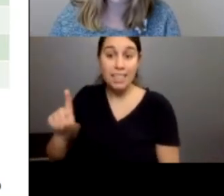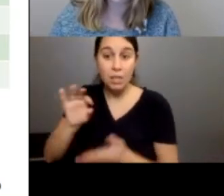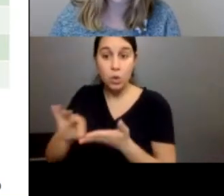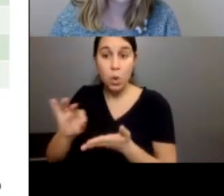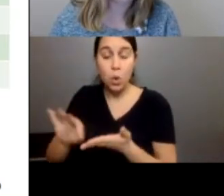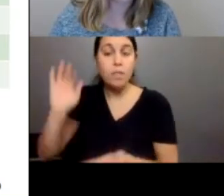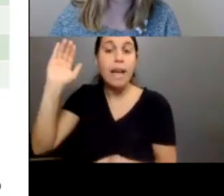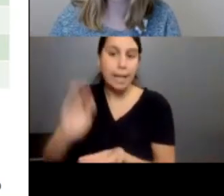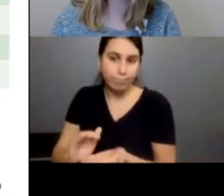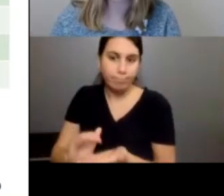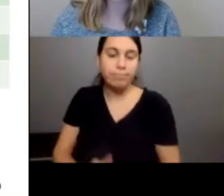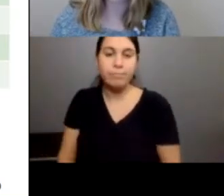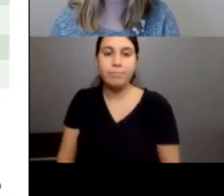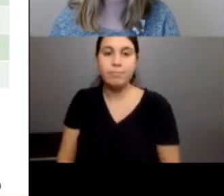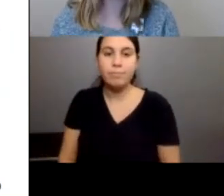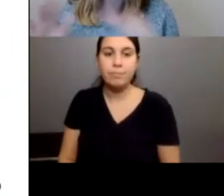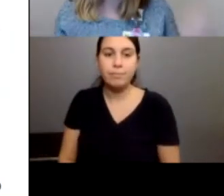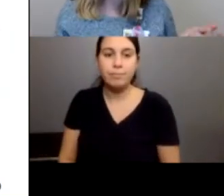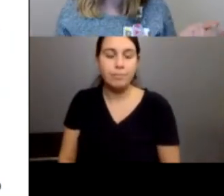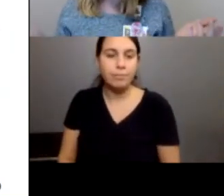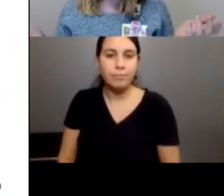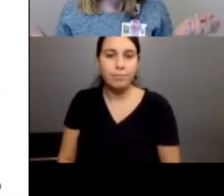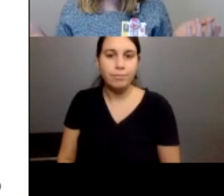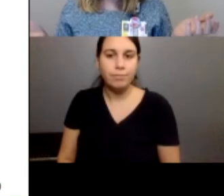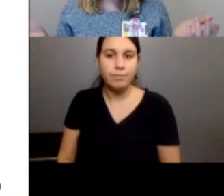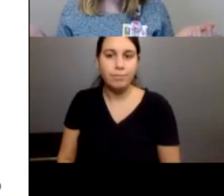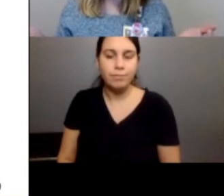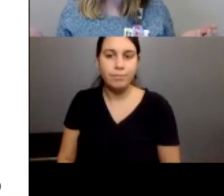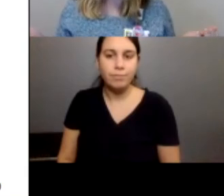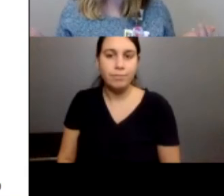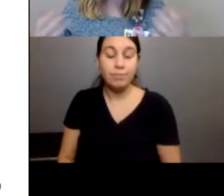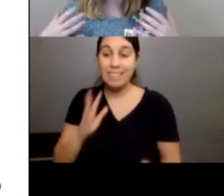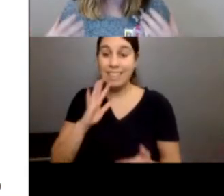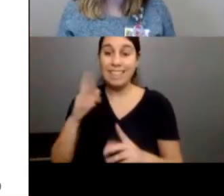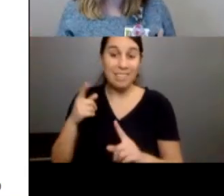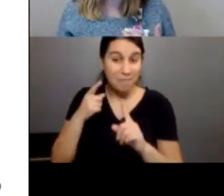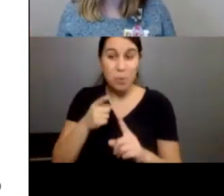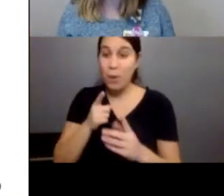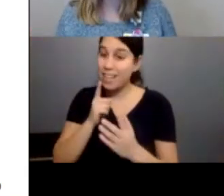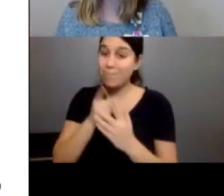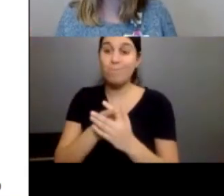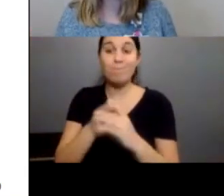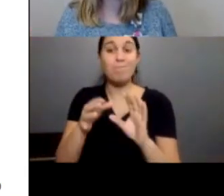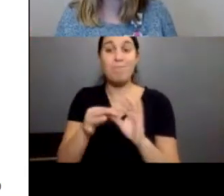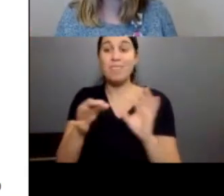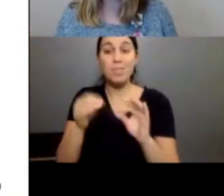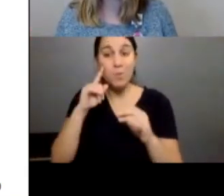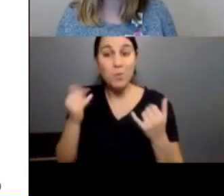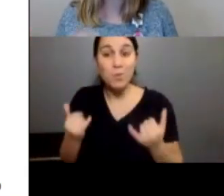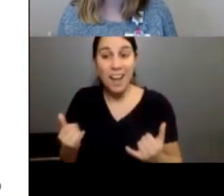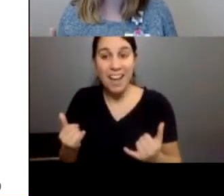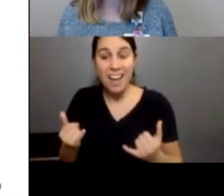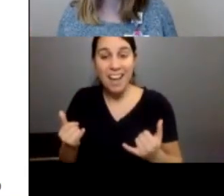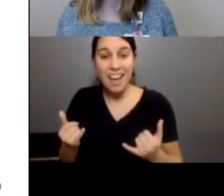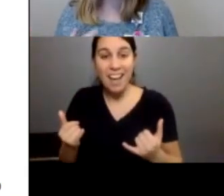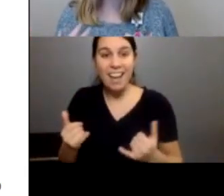reduce significantly. Next slide. Our key takeaway is that in this case, collaborative care treatment